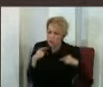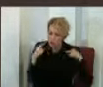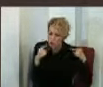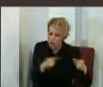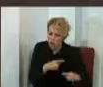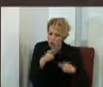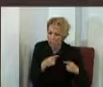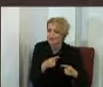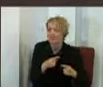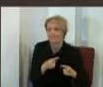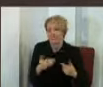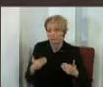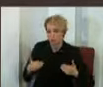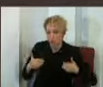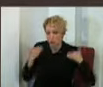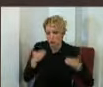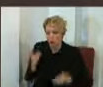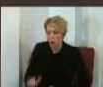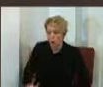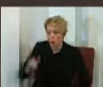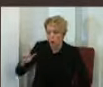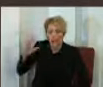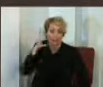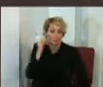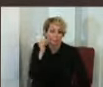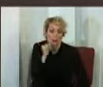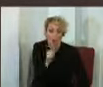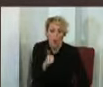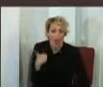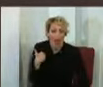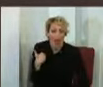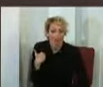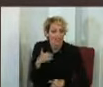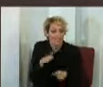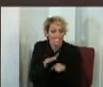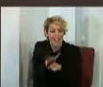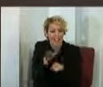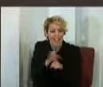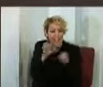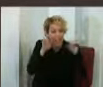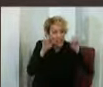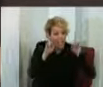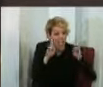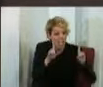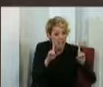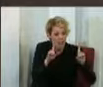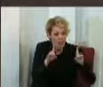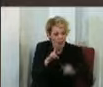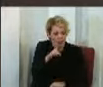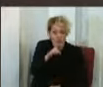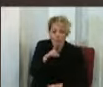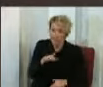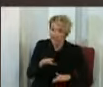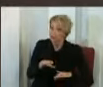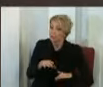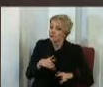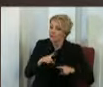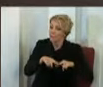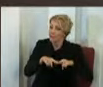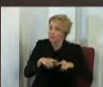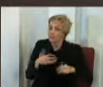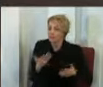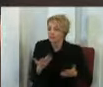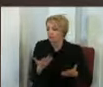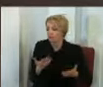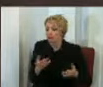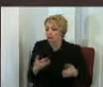and youth times, deprived of education, deprived of their needs, based on race usually,